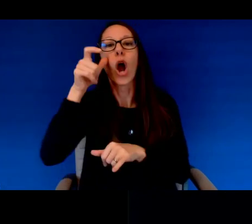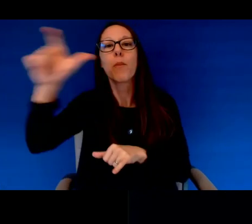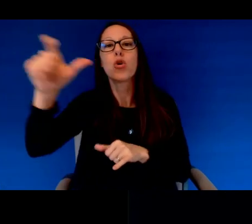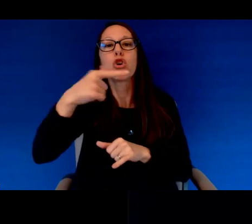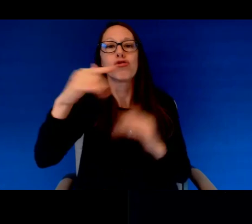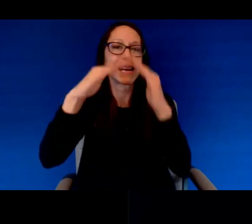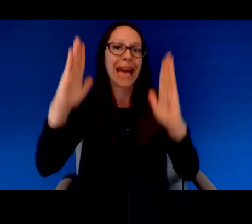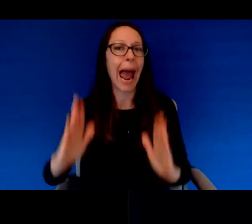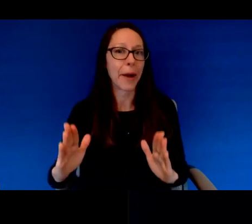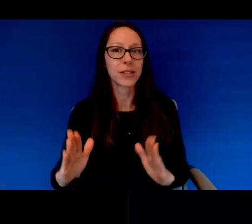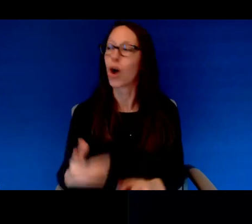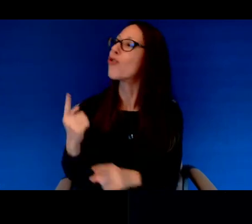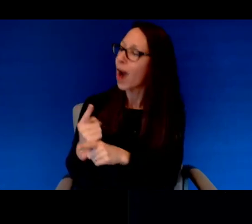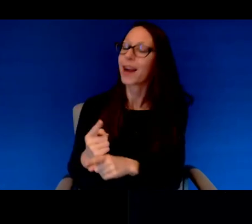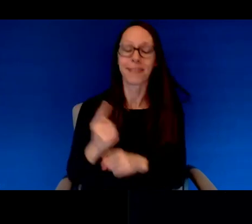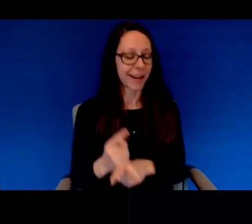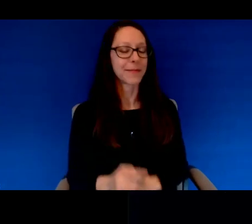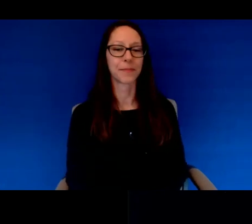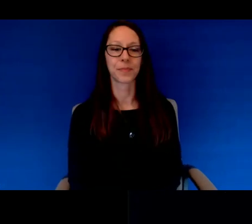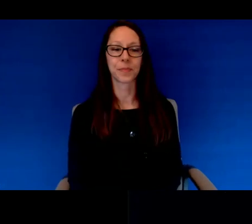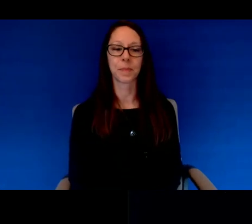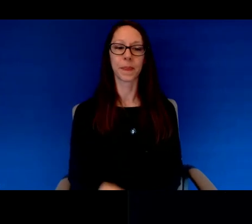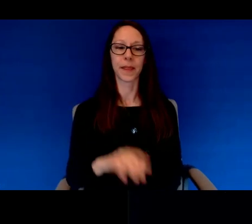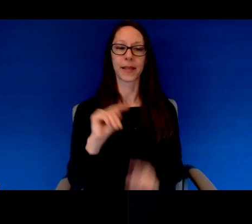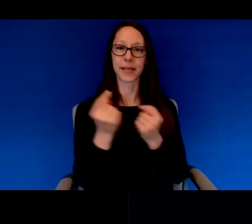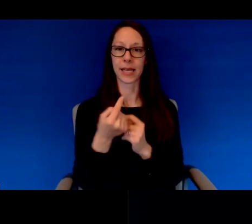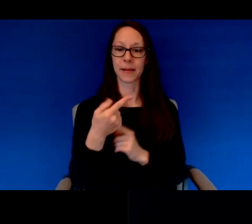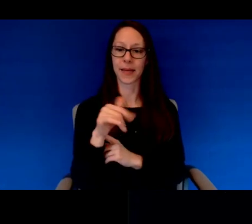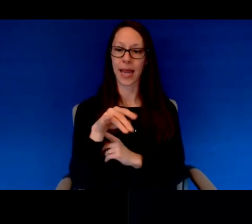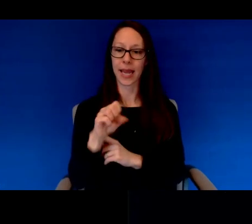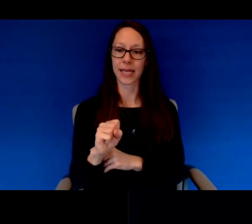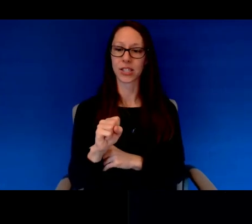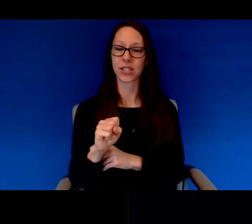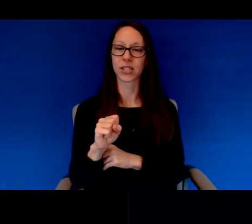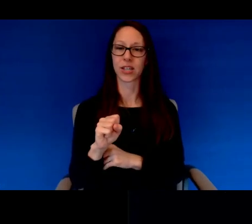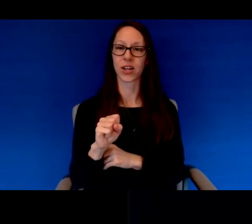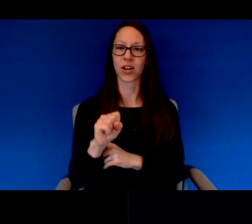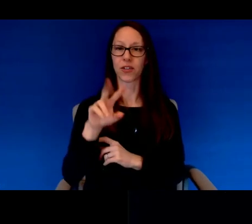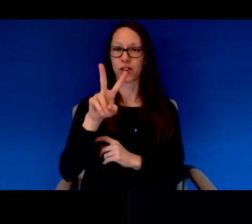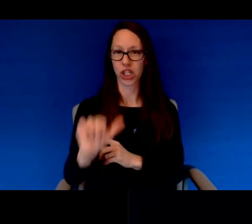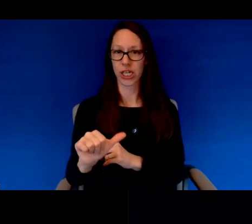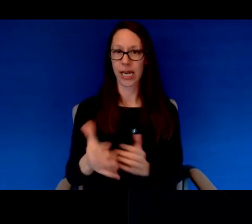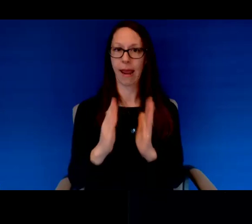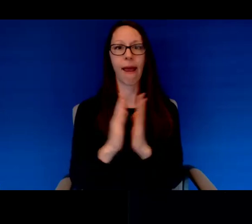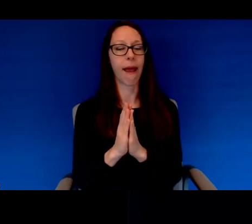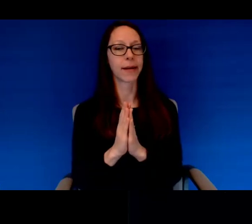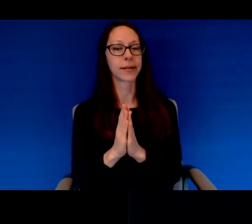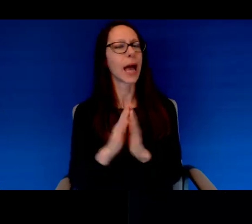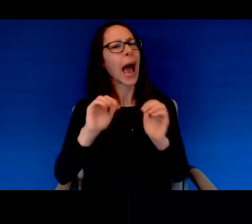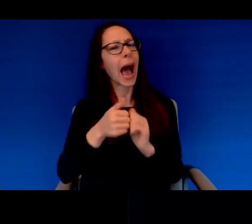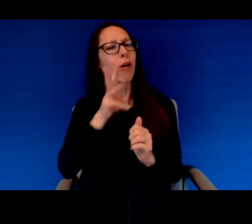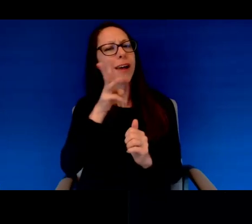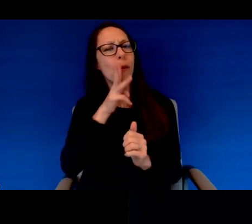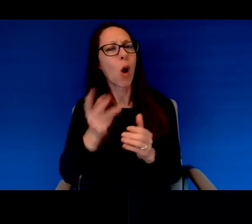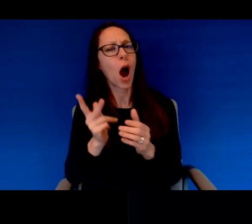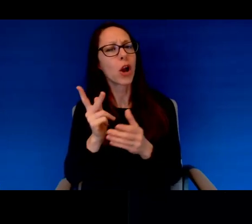moon greenhouse, totally. Team Yates in Virginia asks, how do they water the plants, and does the moon require more water